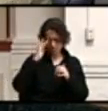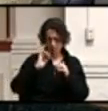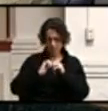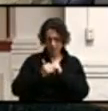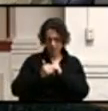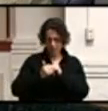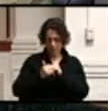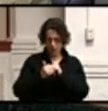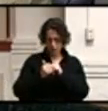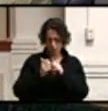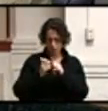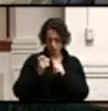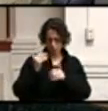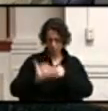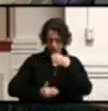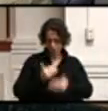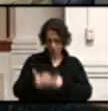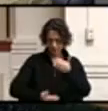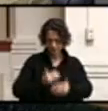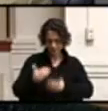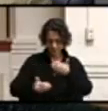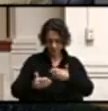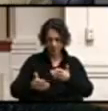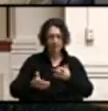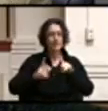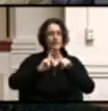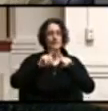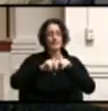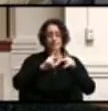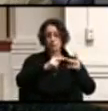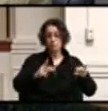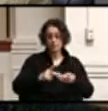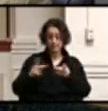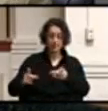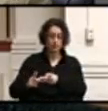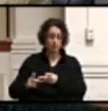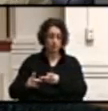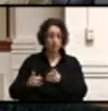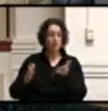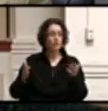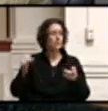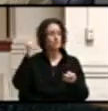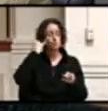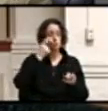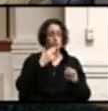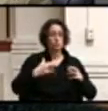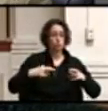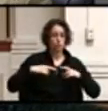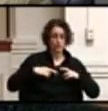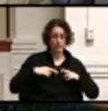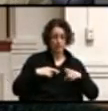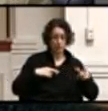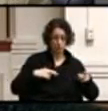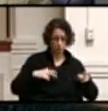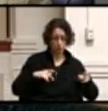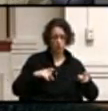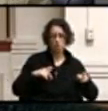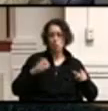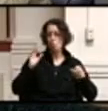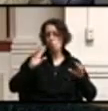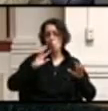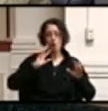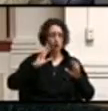positions and whether those individual positions should be filled when somebody retires or moves on to another